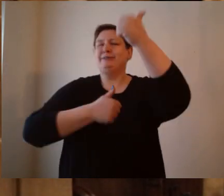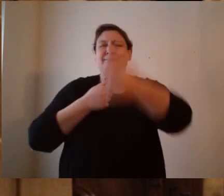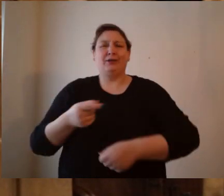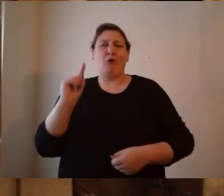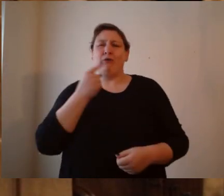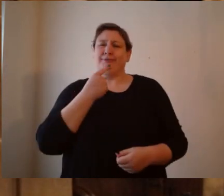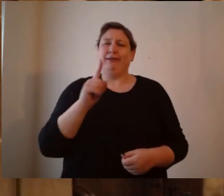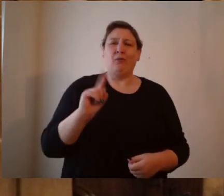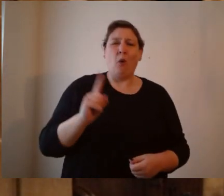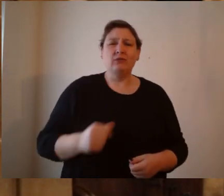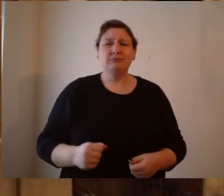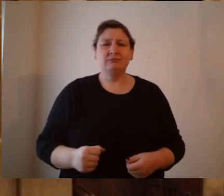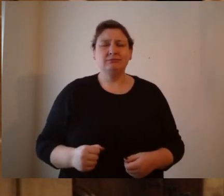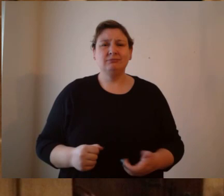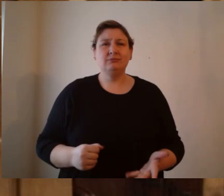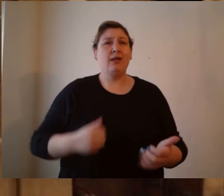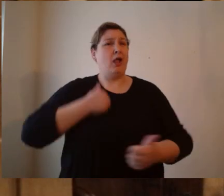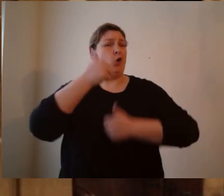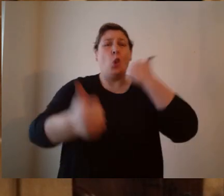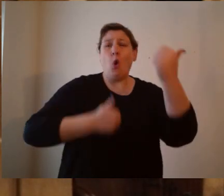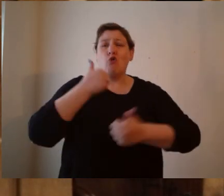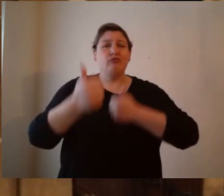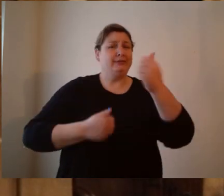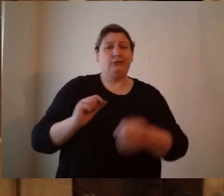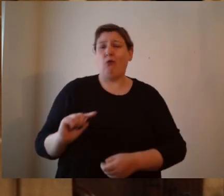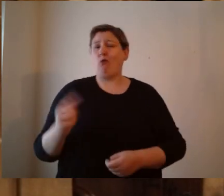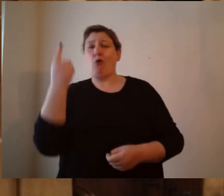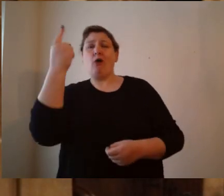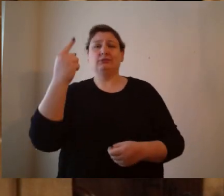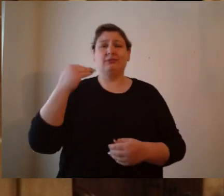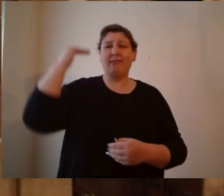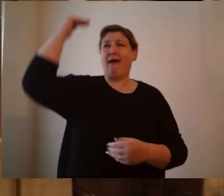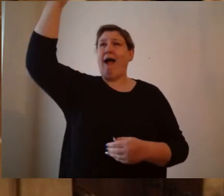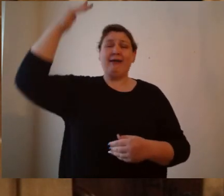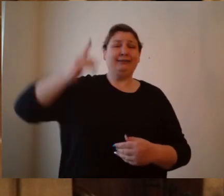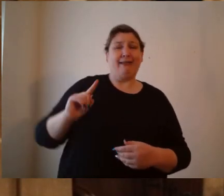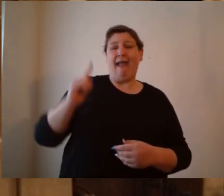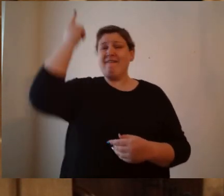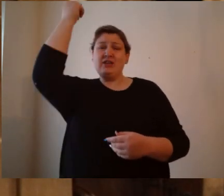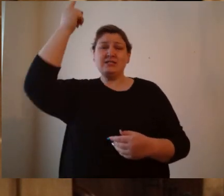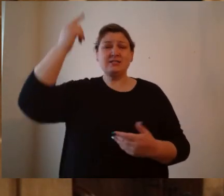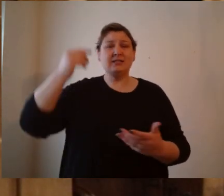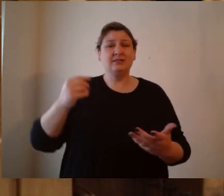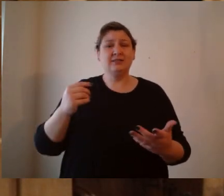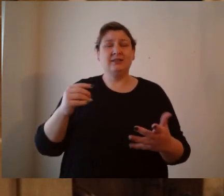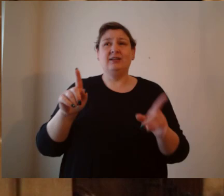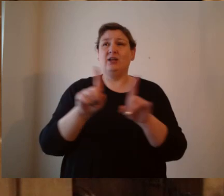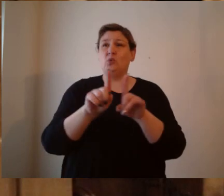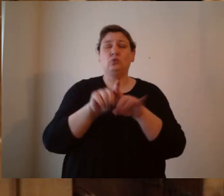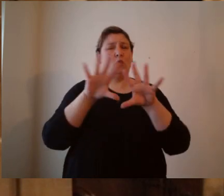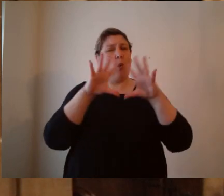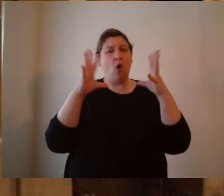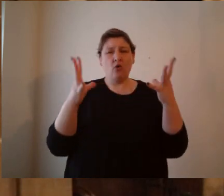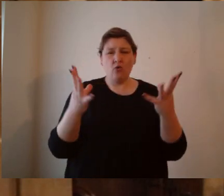God and saying, "Glory to God in the highest heaven, and